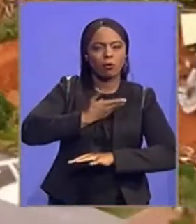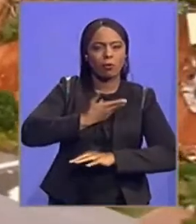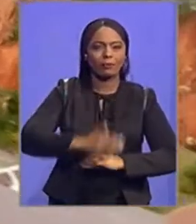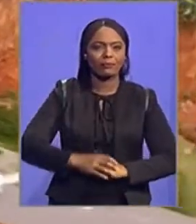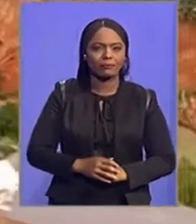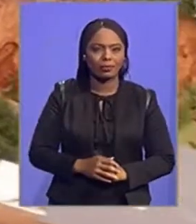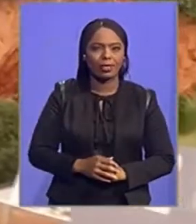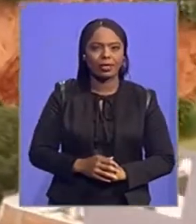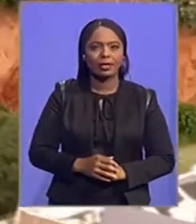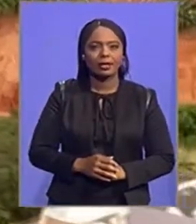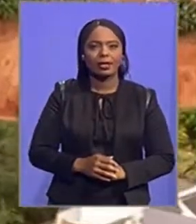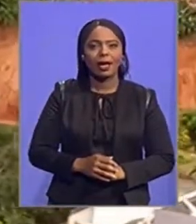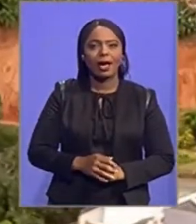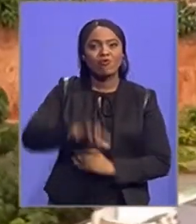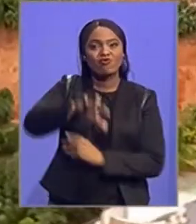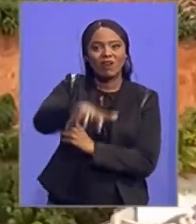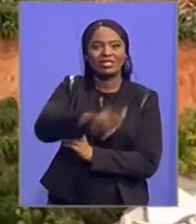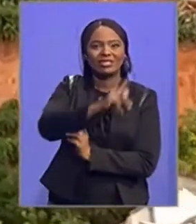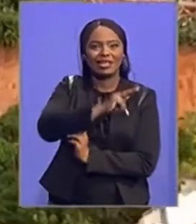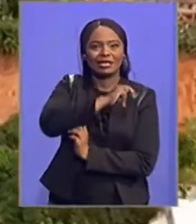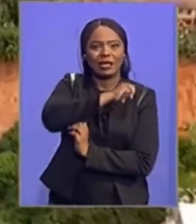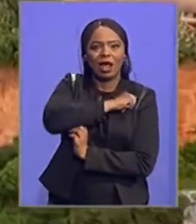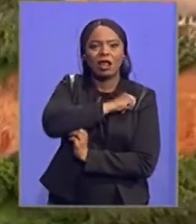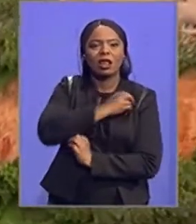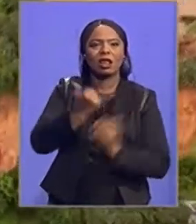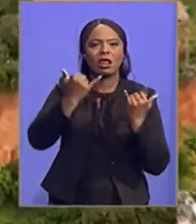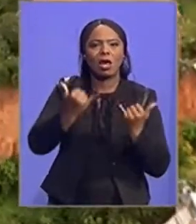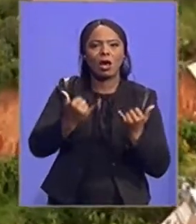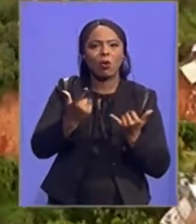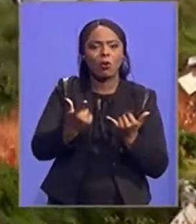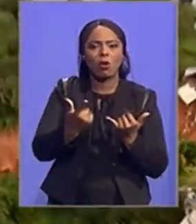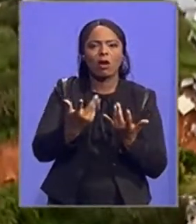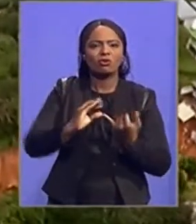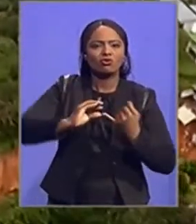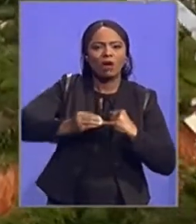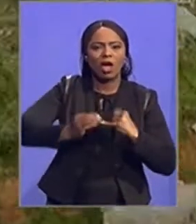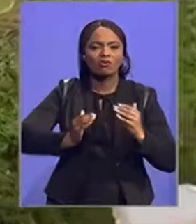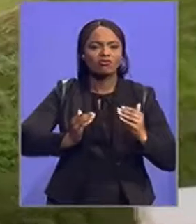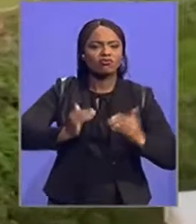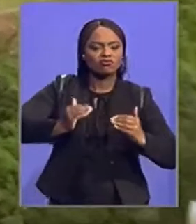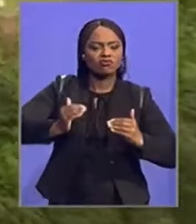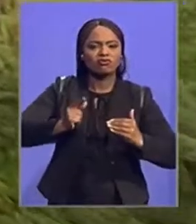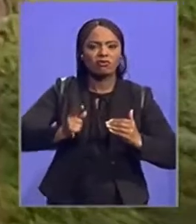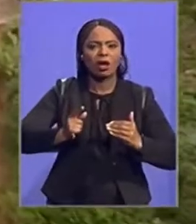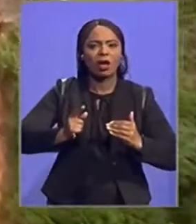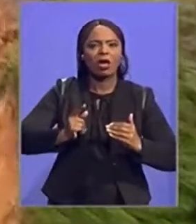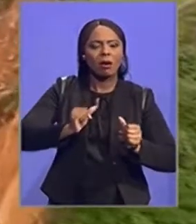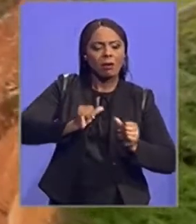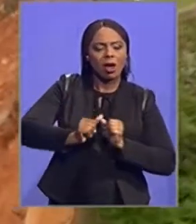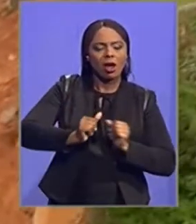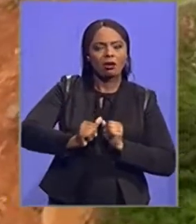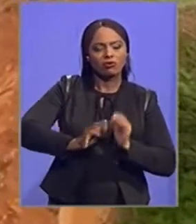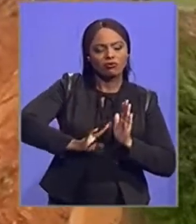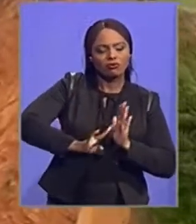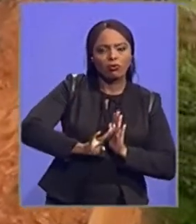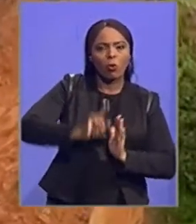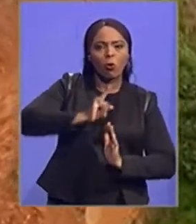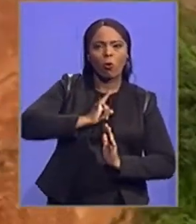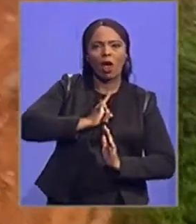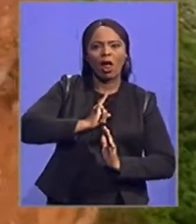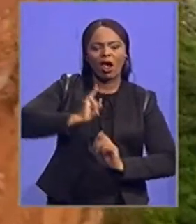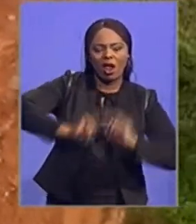nakong ena eo profensi ya KwaZulu Natal e neng e leka ho iphumana ka mora merusu ya ngwahola kgweding ya Phupu,